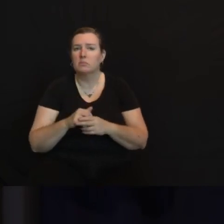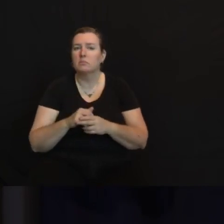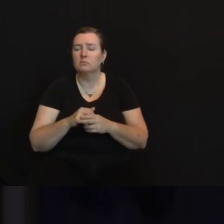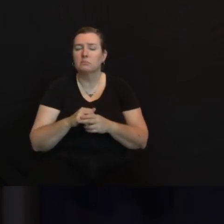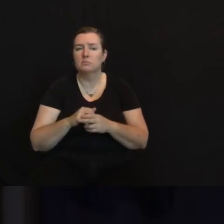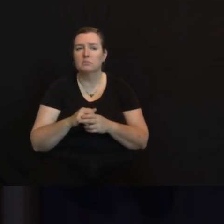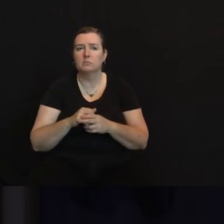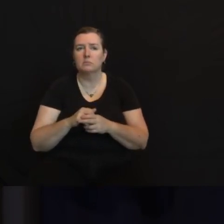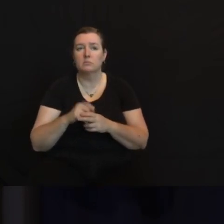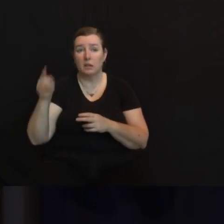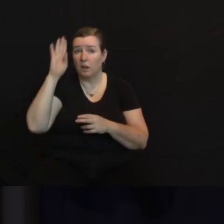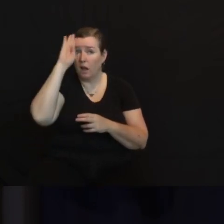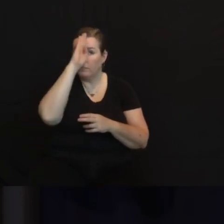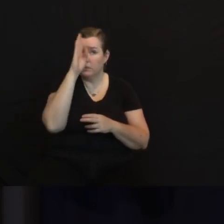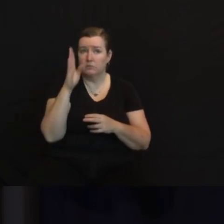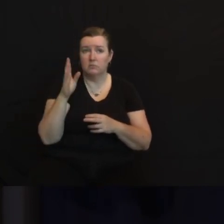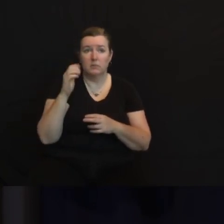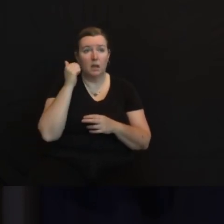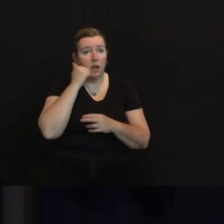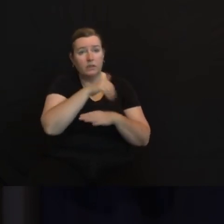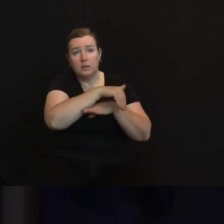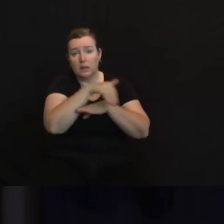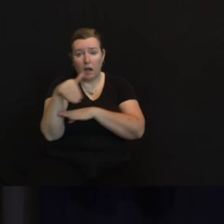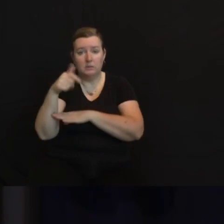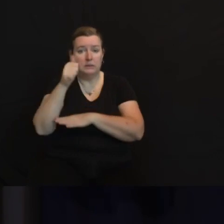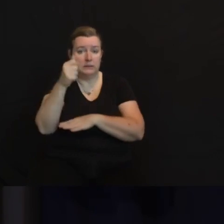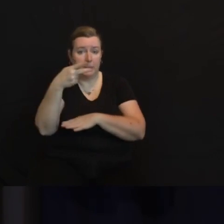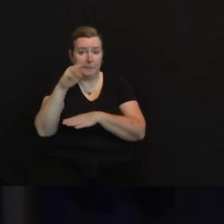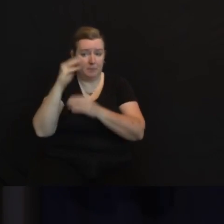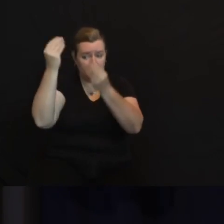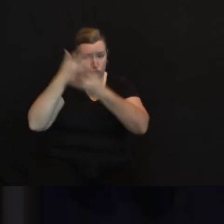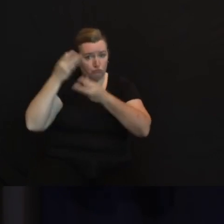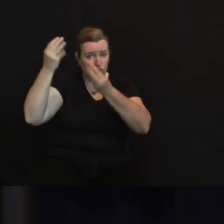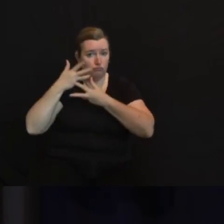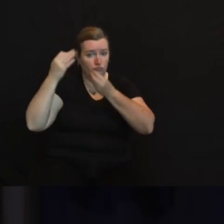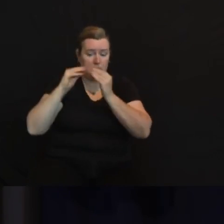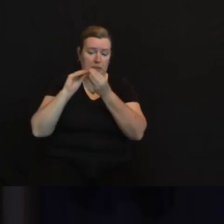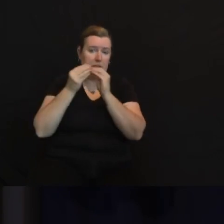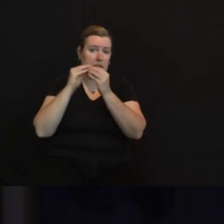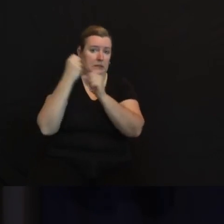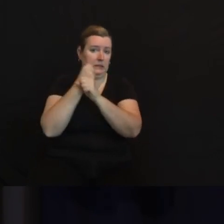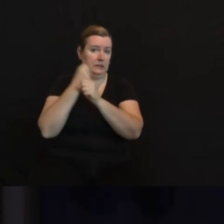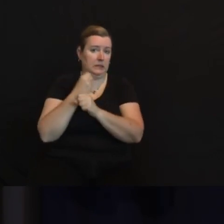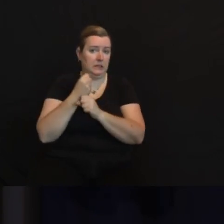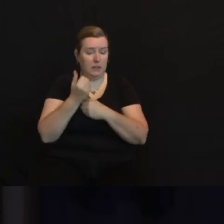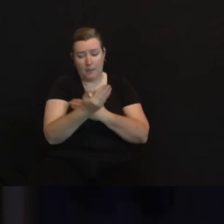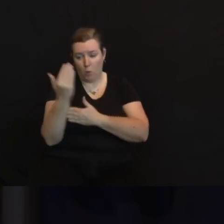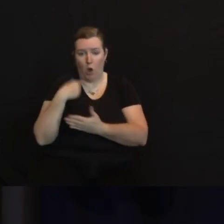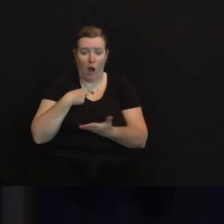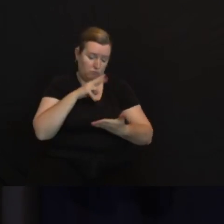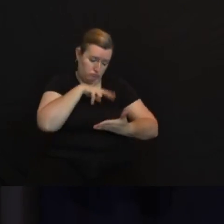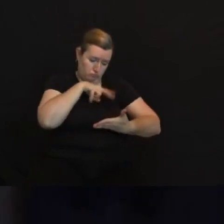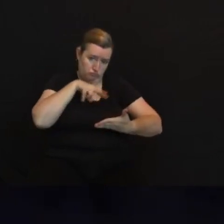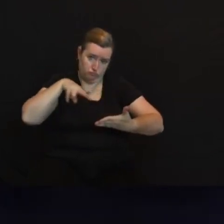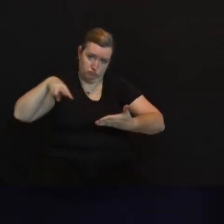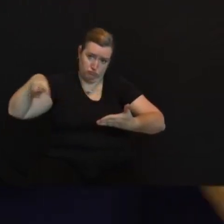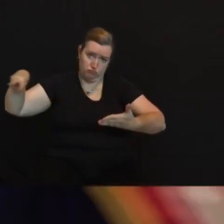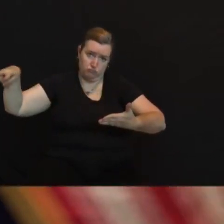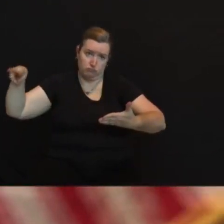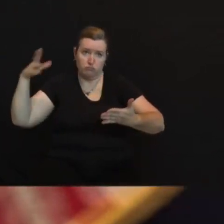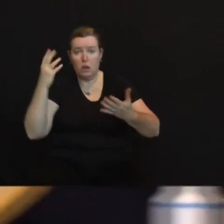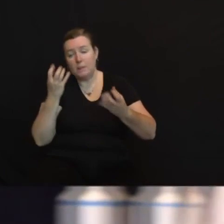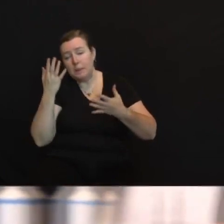They report every night at 10 p.m., so we know every morning at 10 a.m. exactly where they are. Yeah, you make a fair point. It's not like